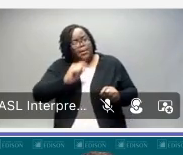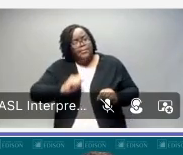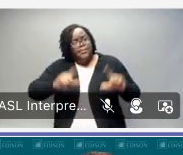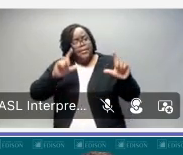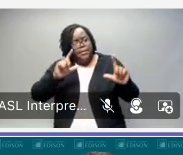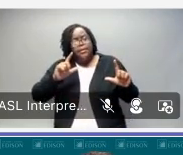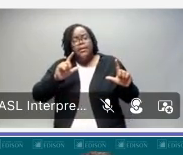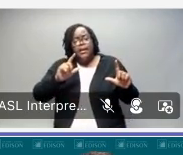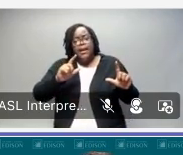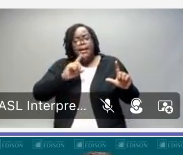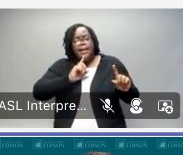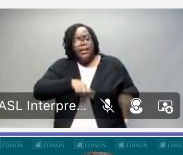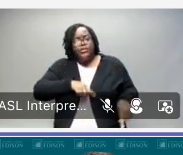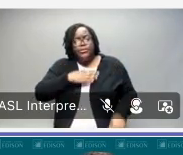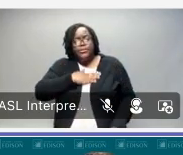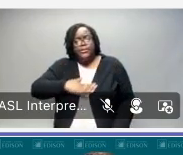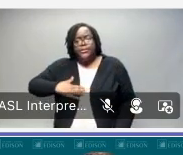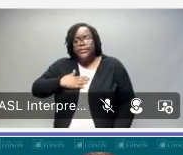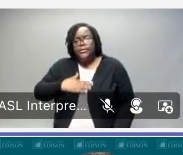take this question.